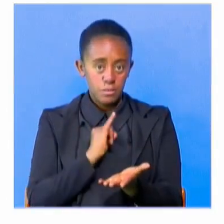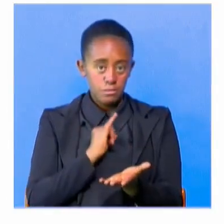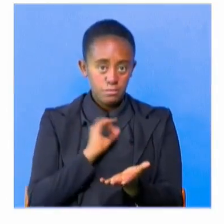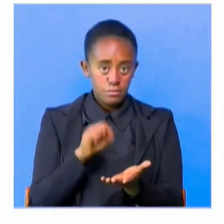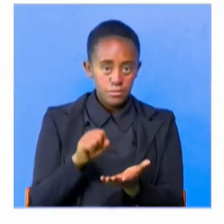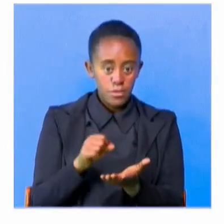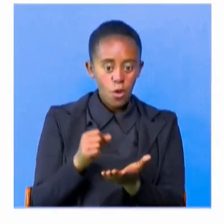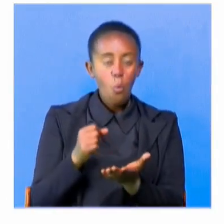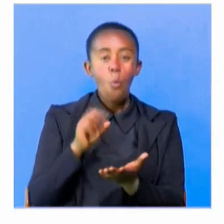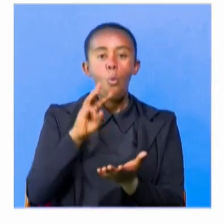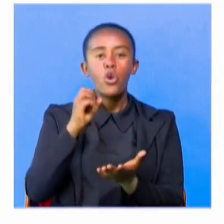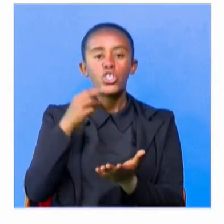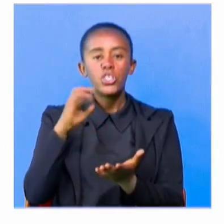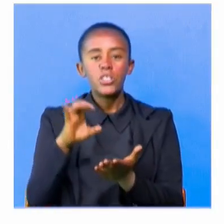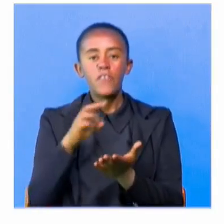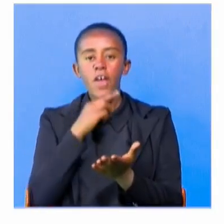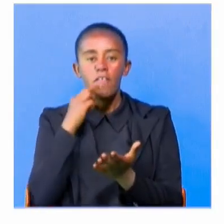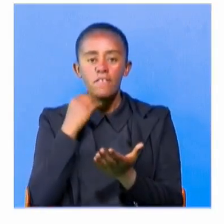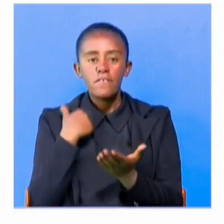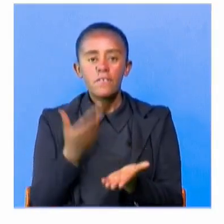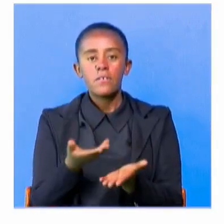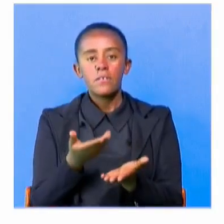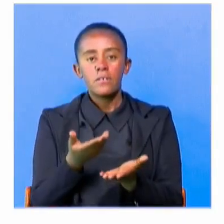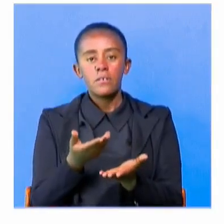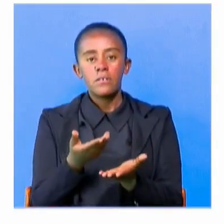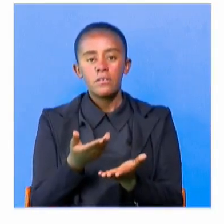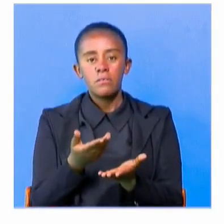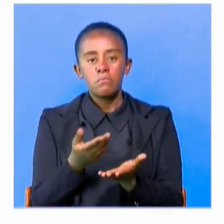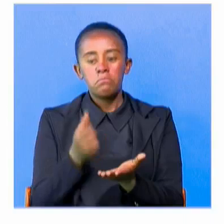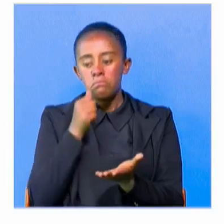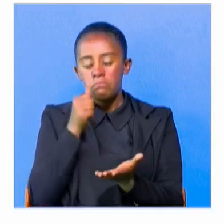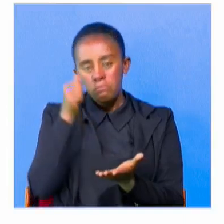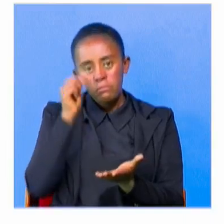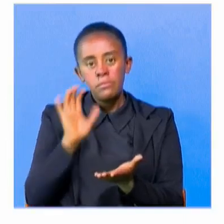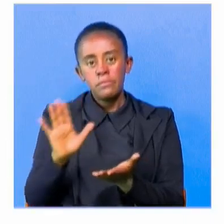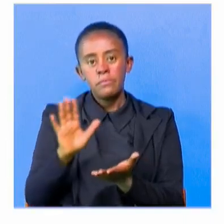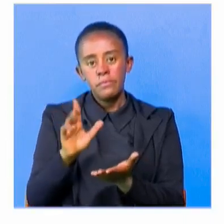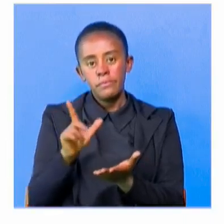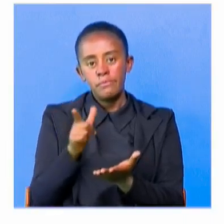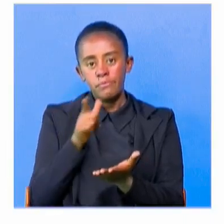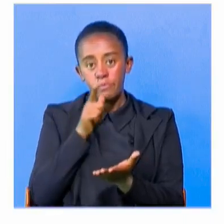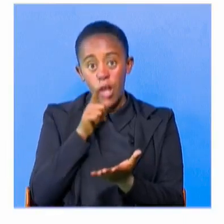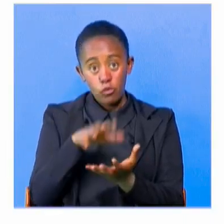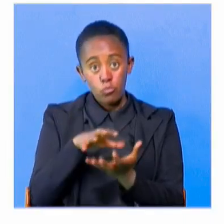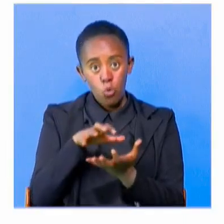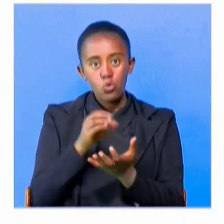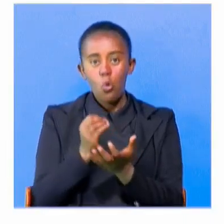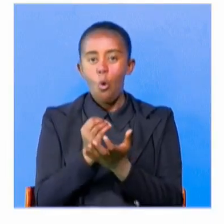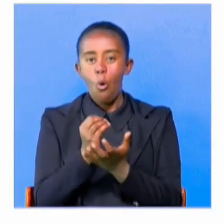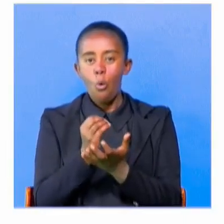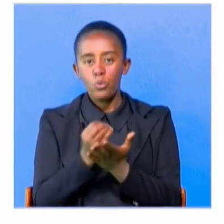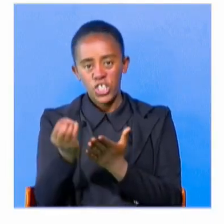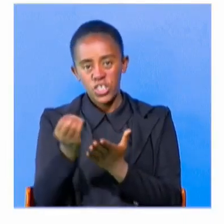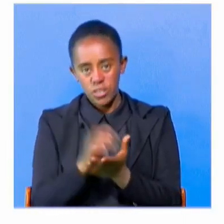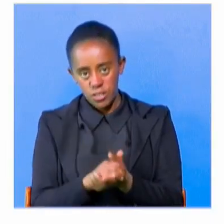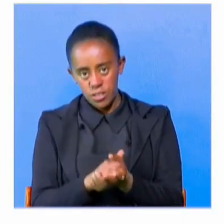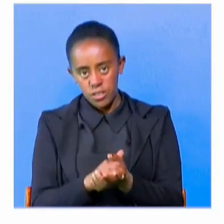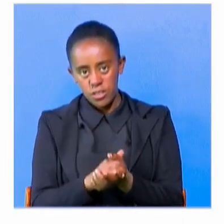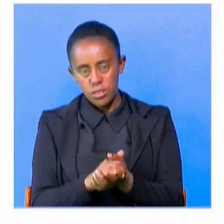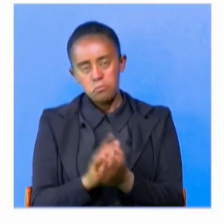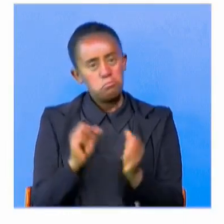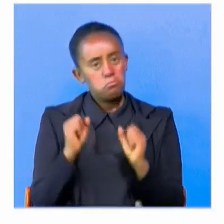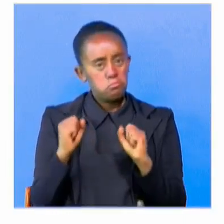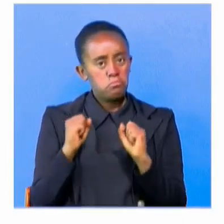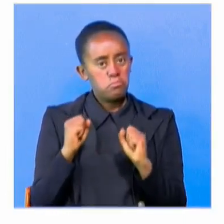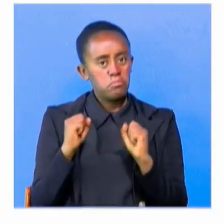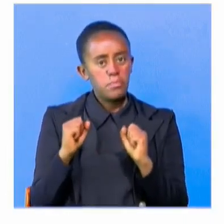Wash, that is a verb, still now. His lunchbox stands as an object phrase, right? So, possible. Therefore,